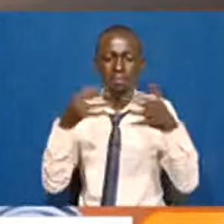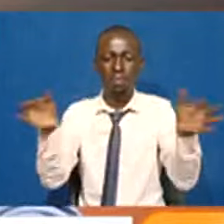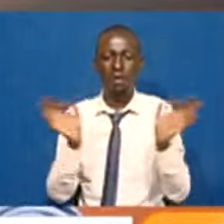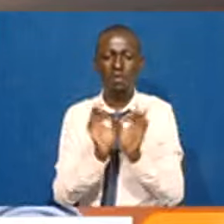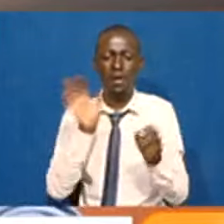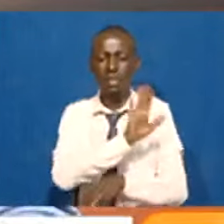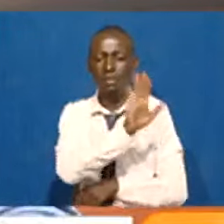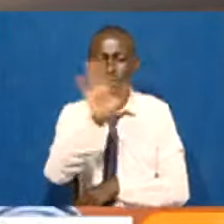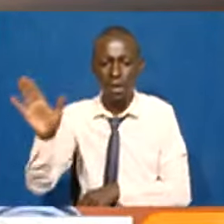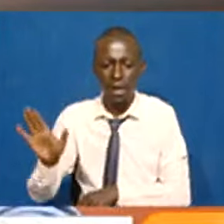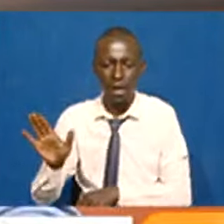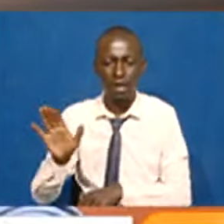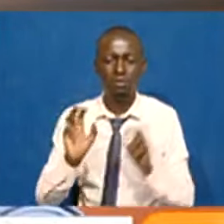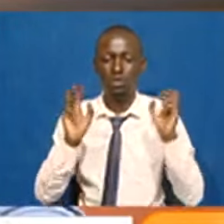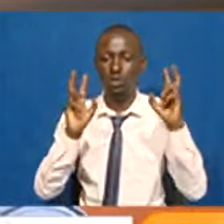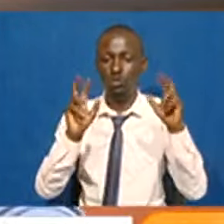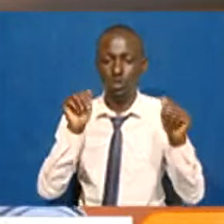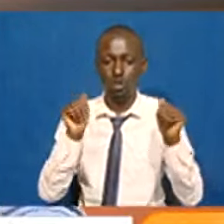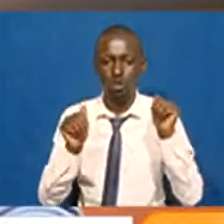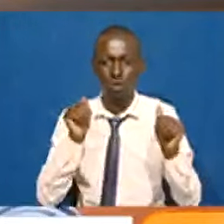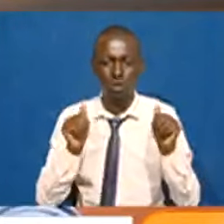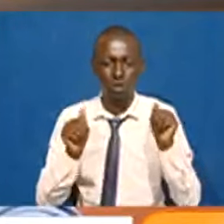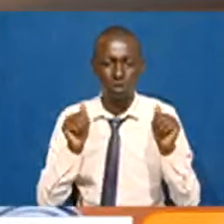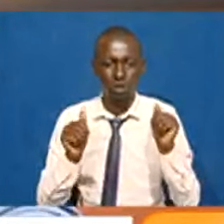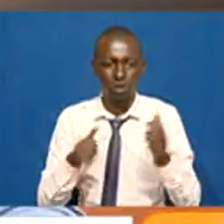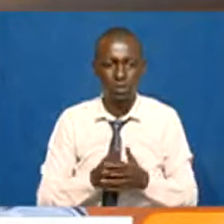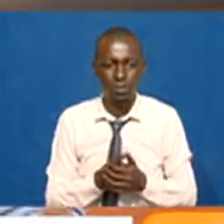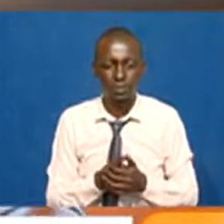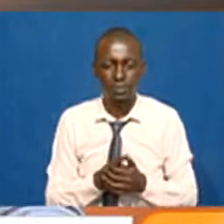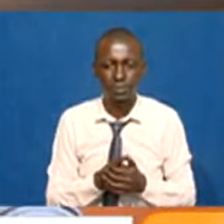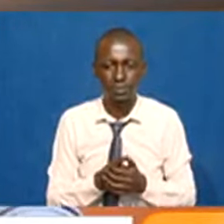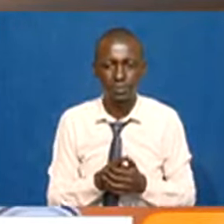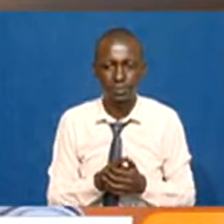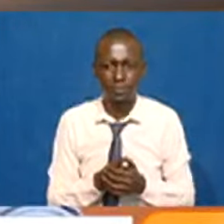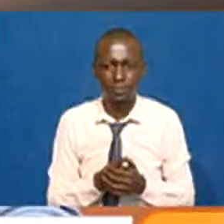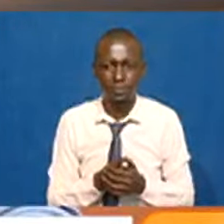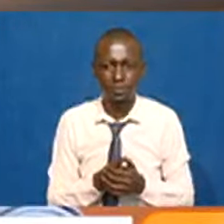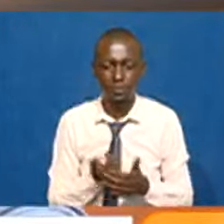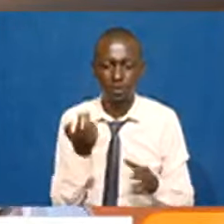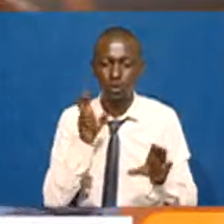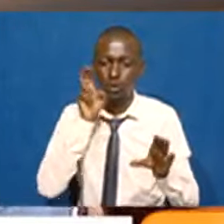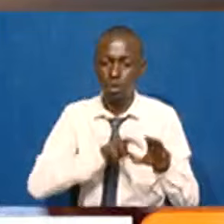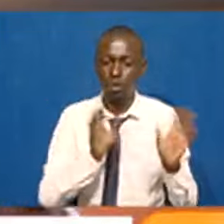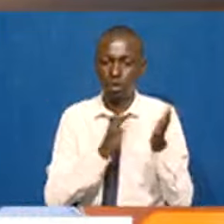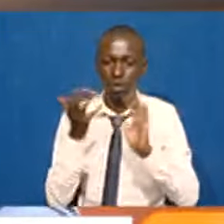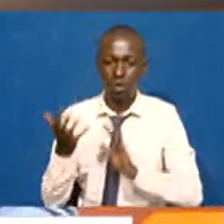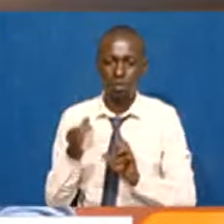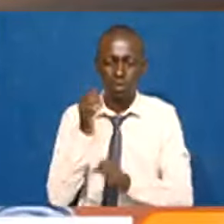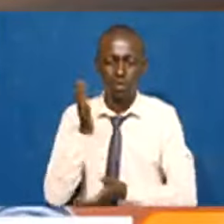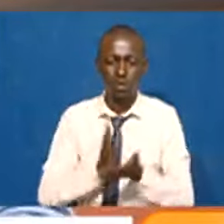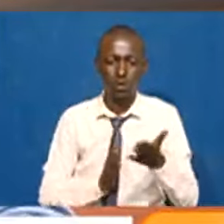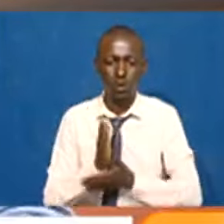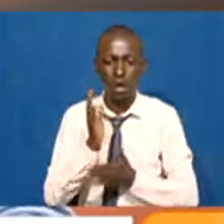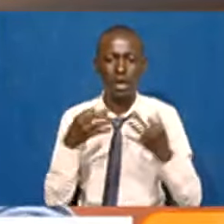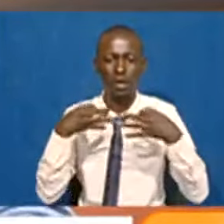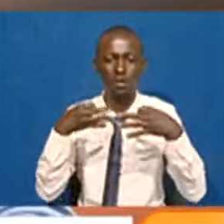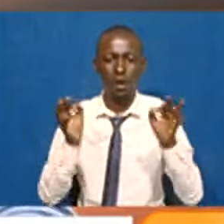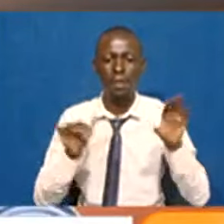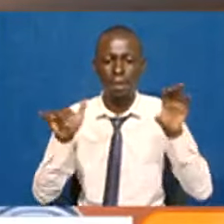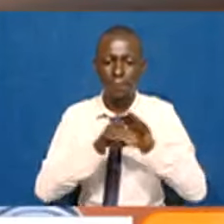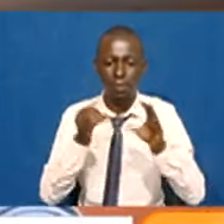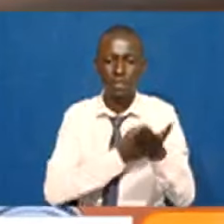when it comes to issues of also becoming or joining KUPA and all that, they ensure they are family members.